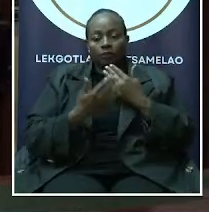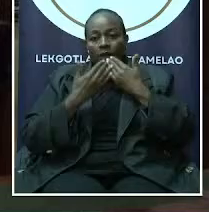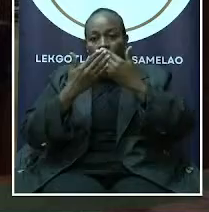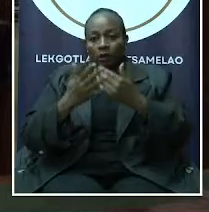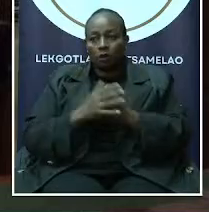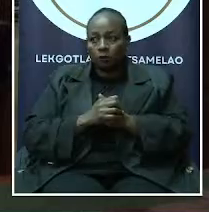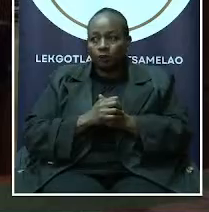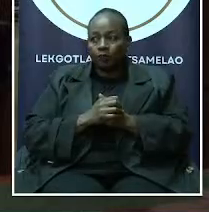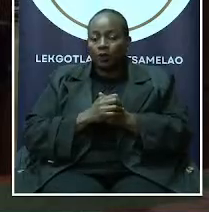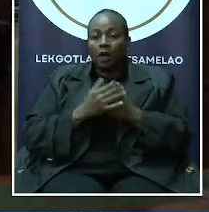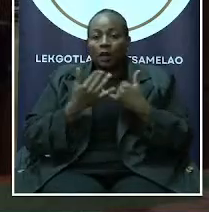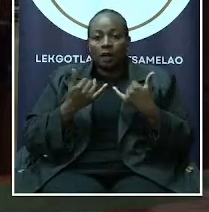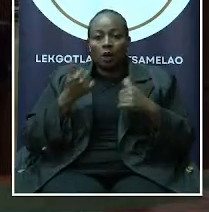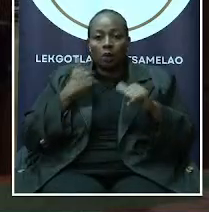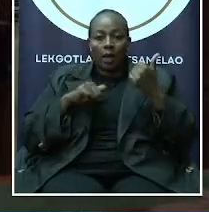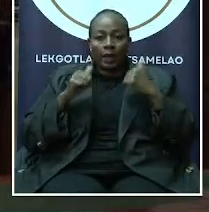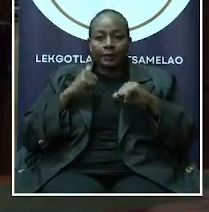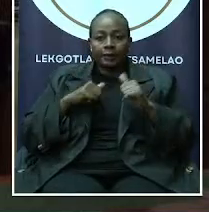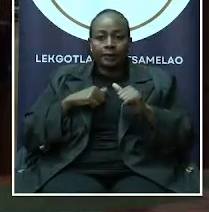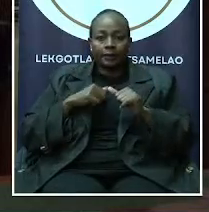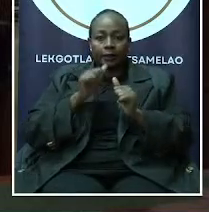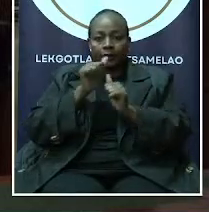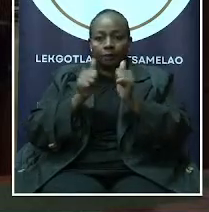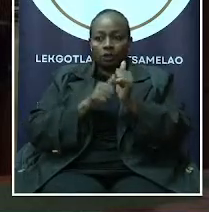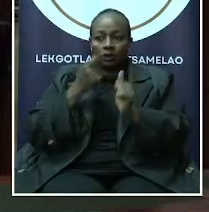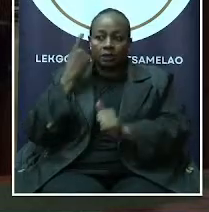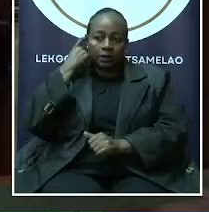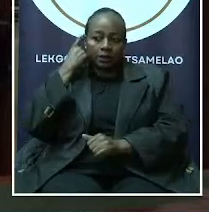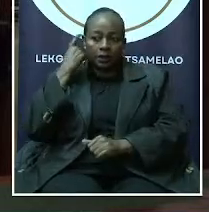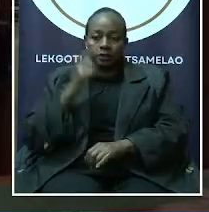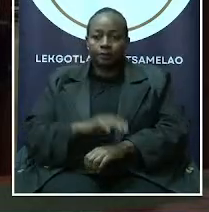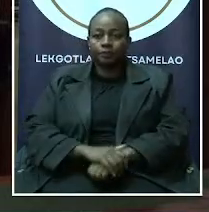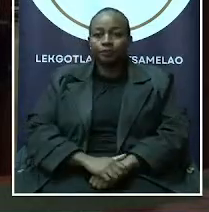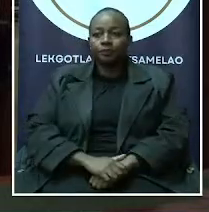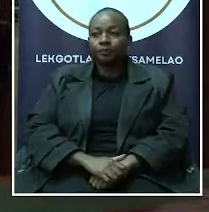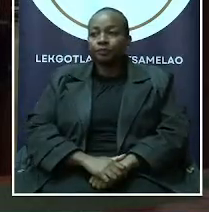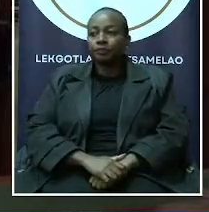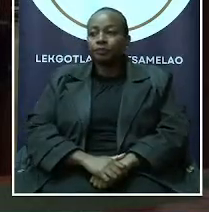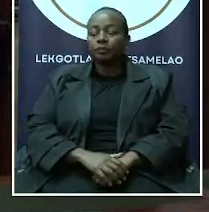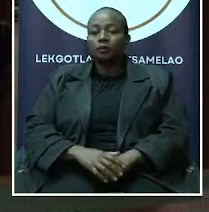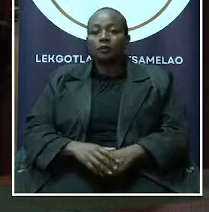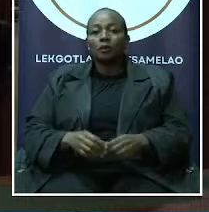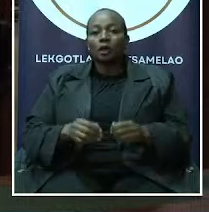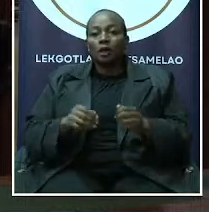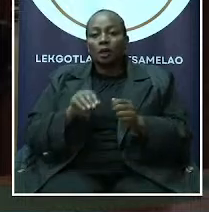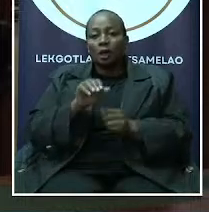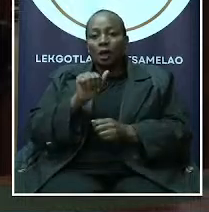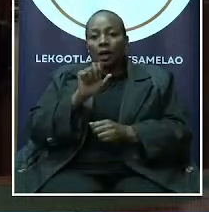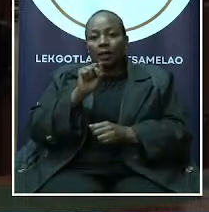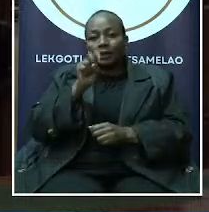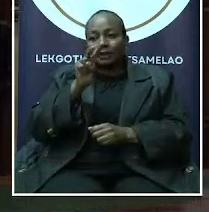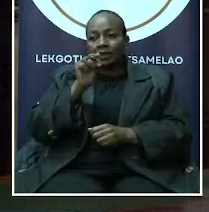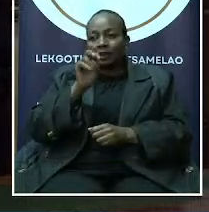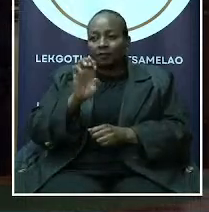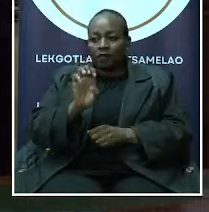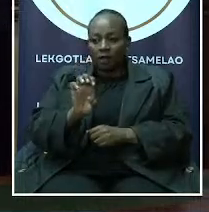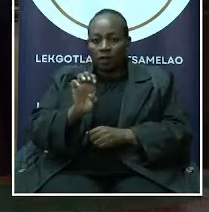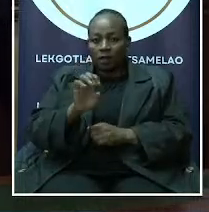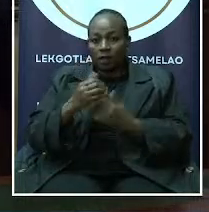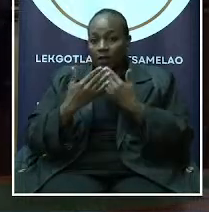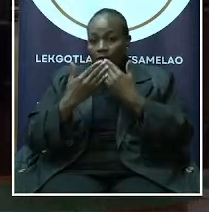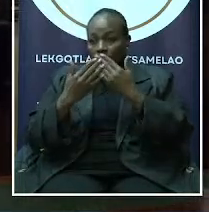much. Over to you, Acting Deputy Secretary. Thank you, Ntate Asive. Thank you,